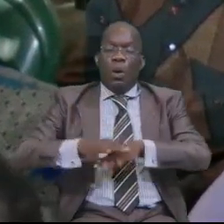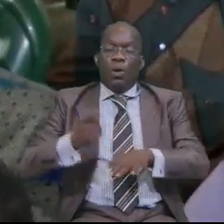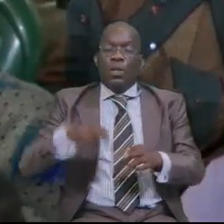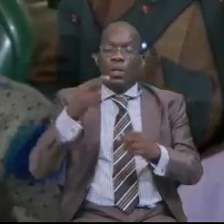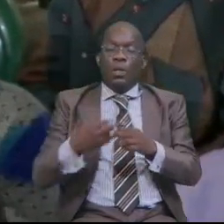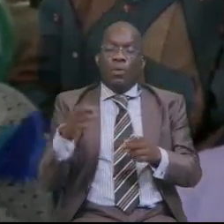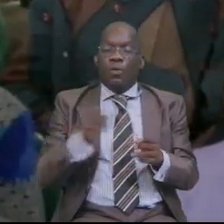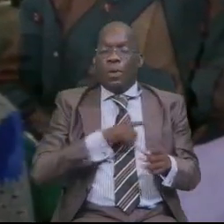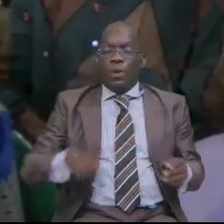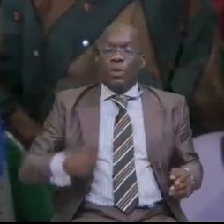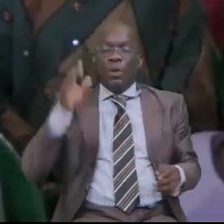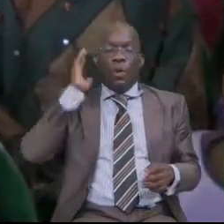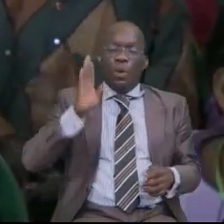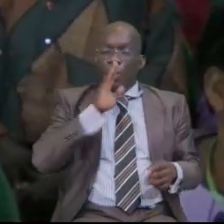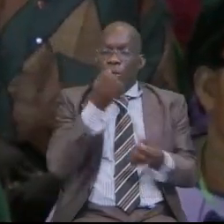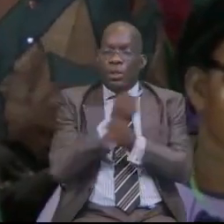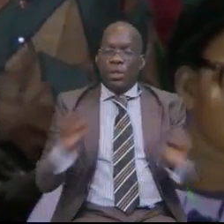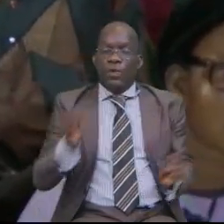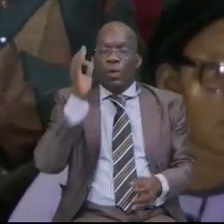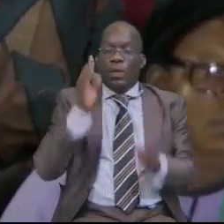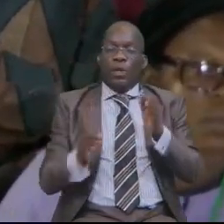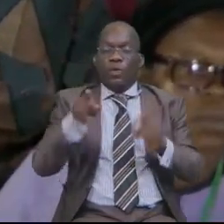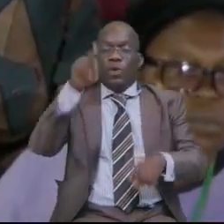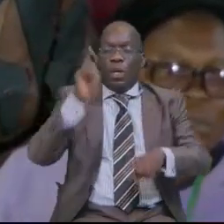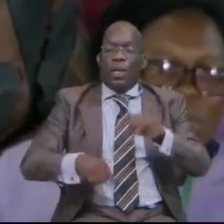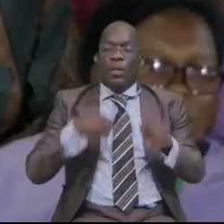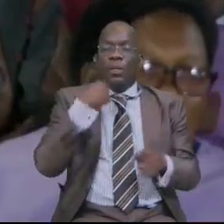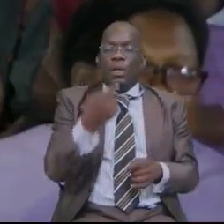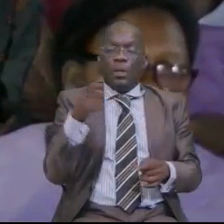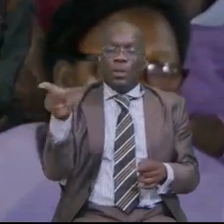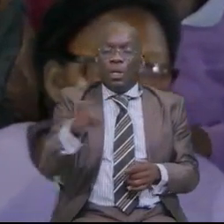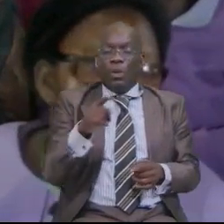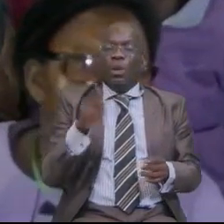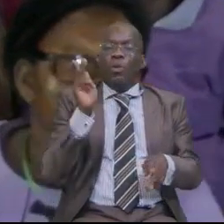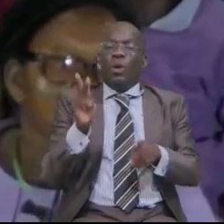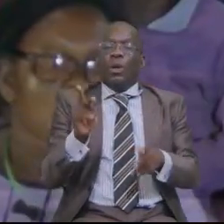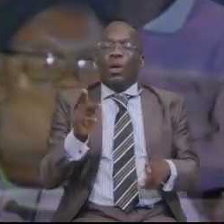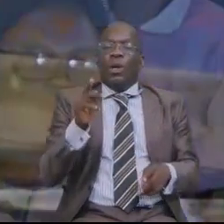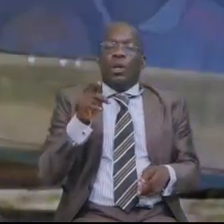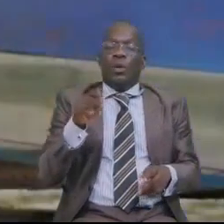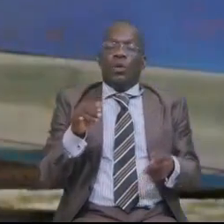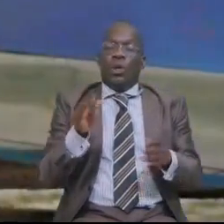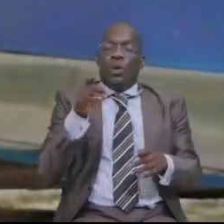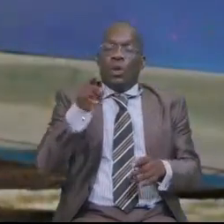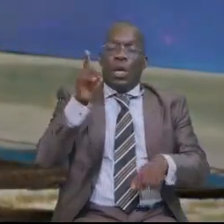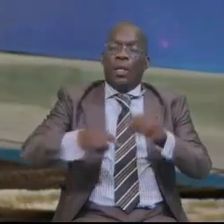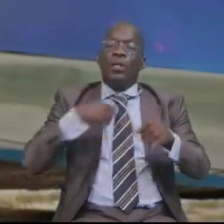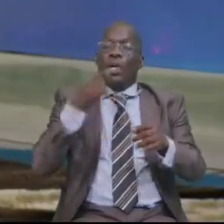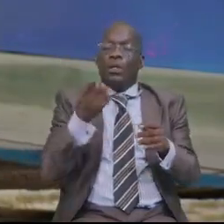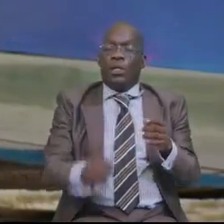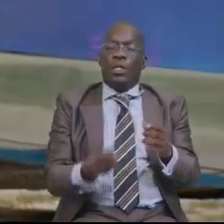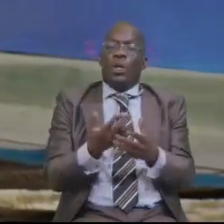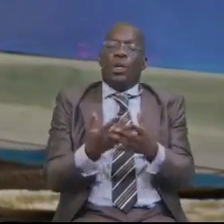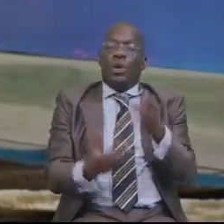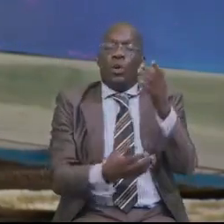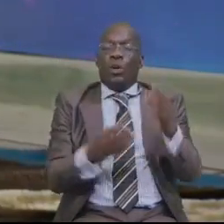shall be saved. If you cannot tell those who are sophisticated, tell those who are simple-minded like yourself. If